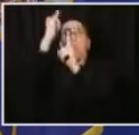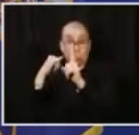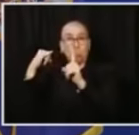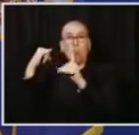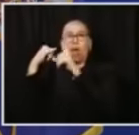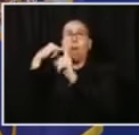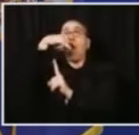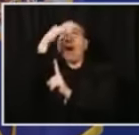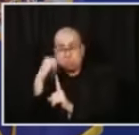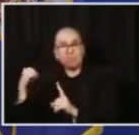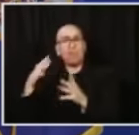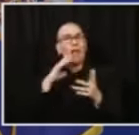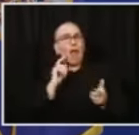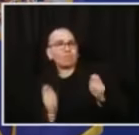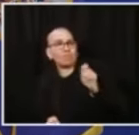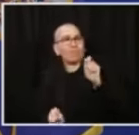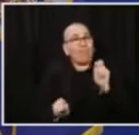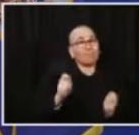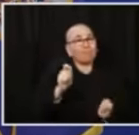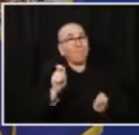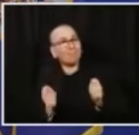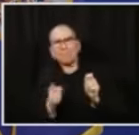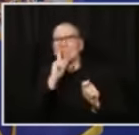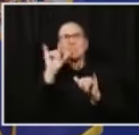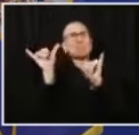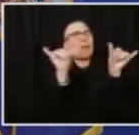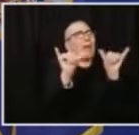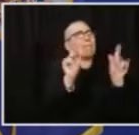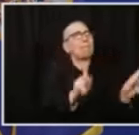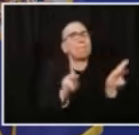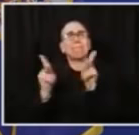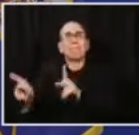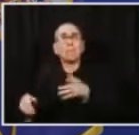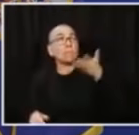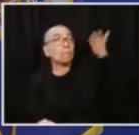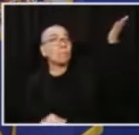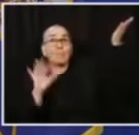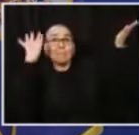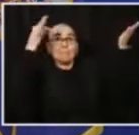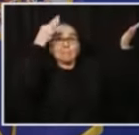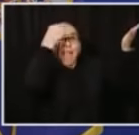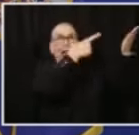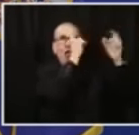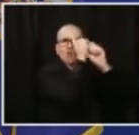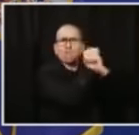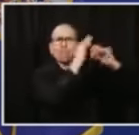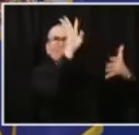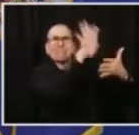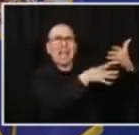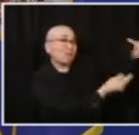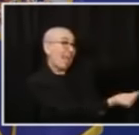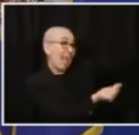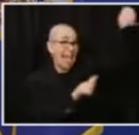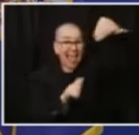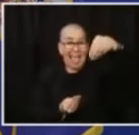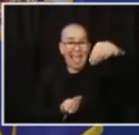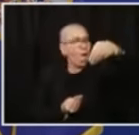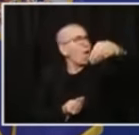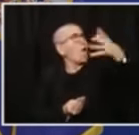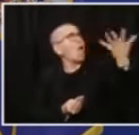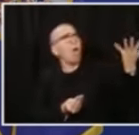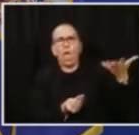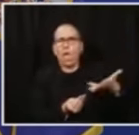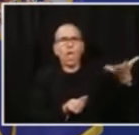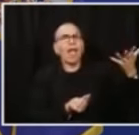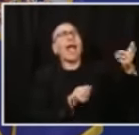laid out. We also know that we're going to learn as we go and make improvements in these plans. This is really an unprecedented